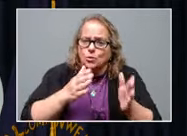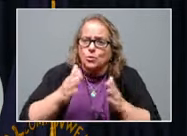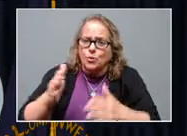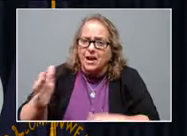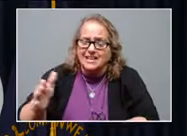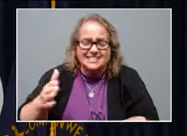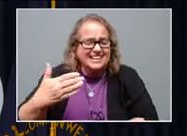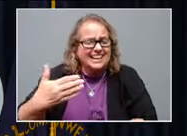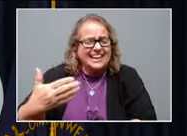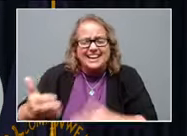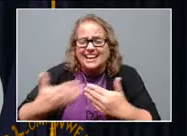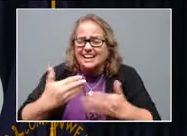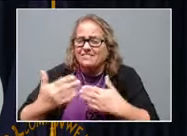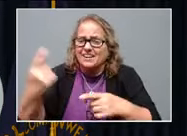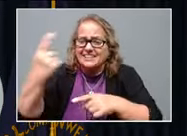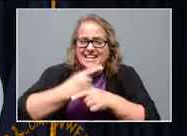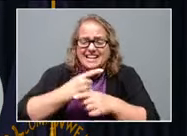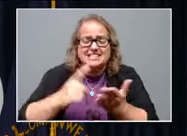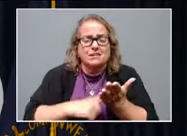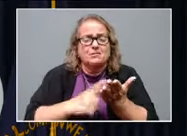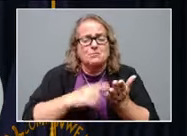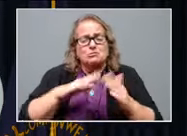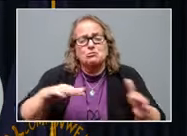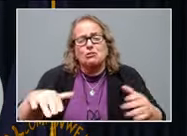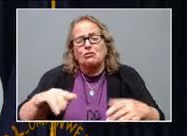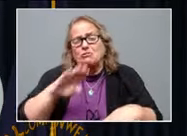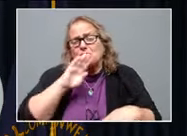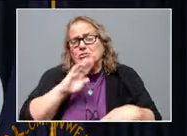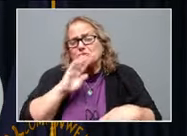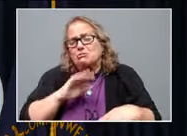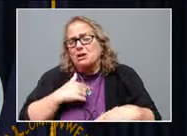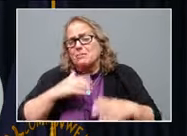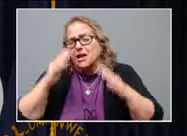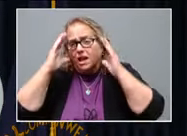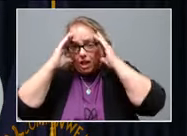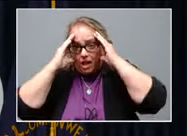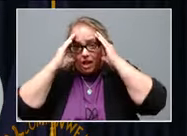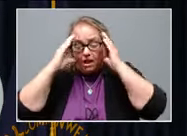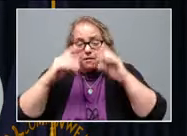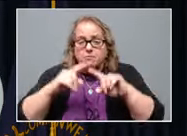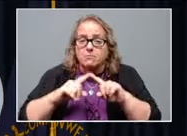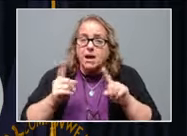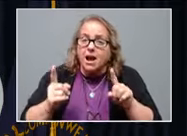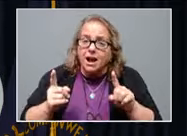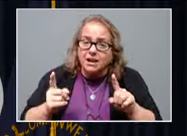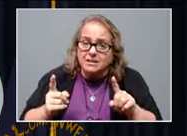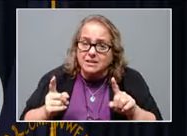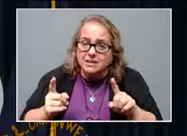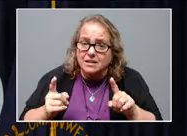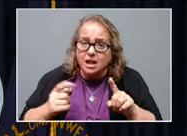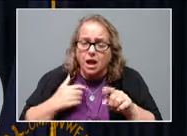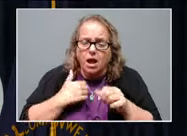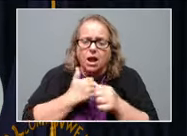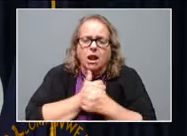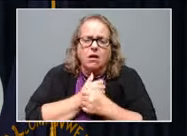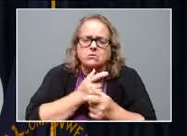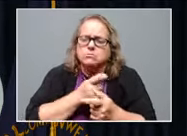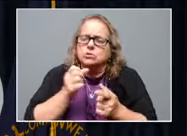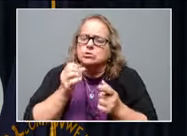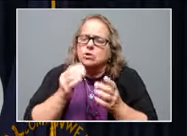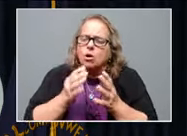you more than you ever thought might be possible because you love them so much. I took my